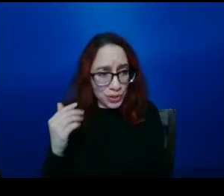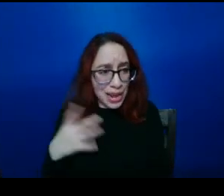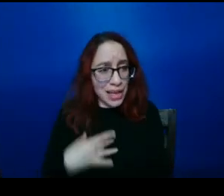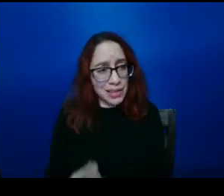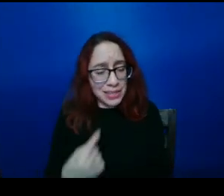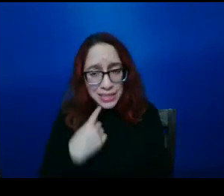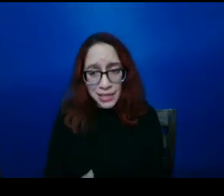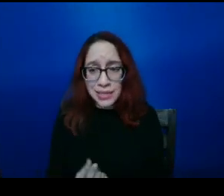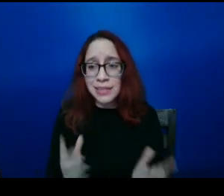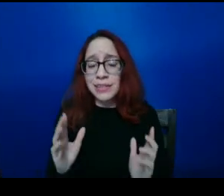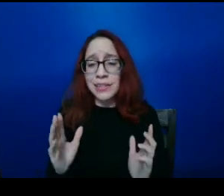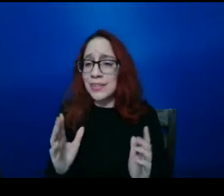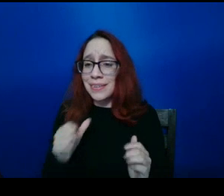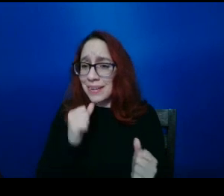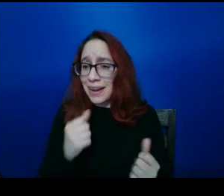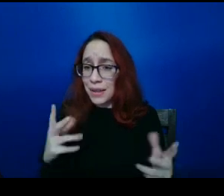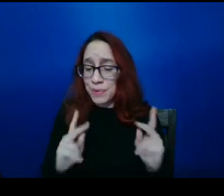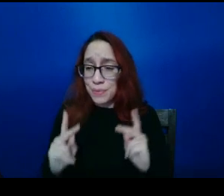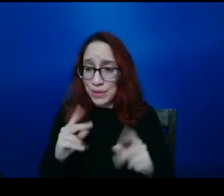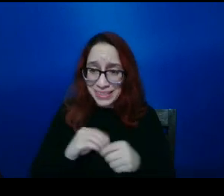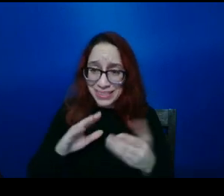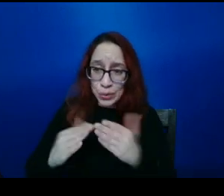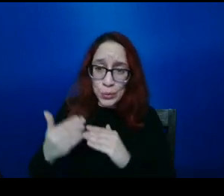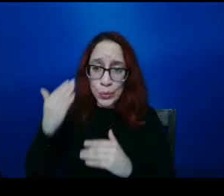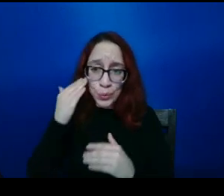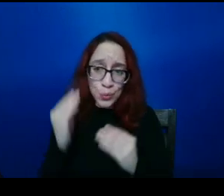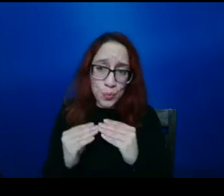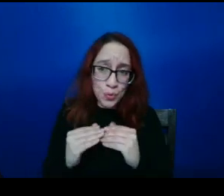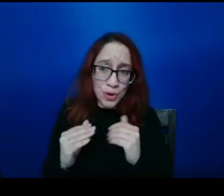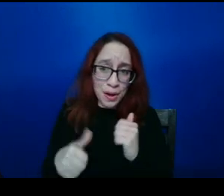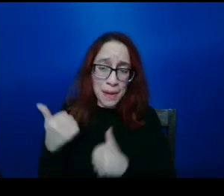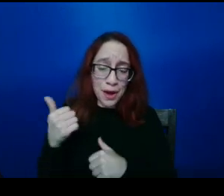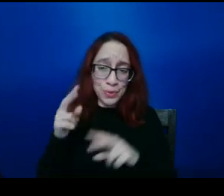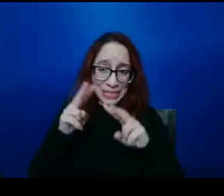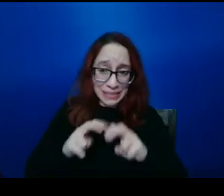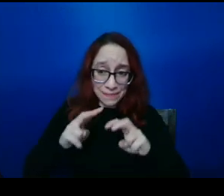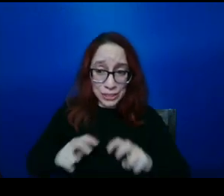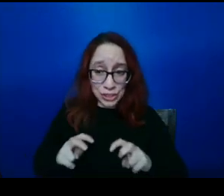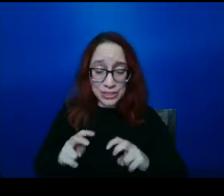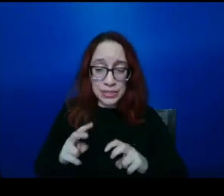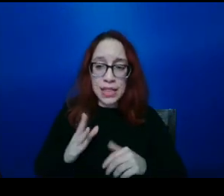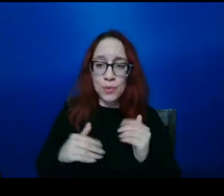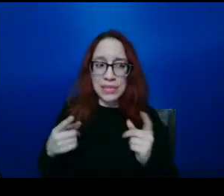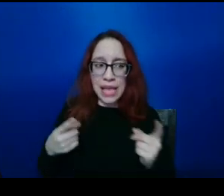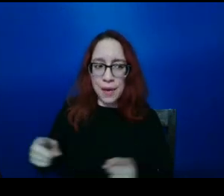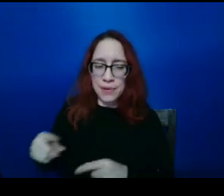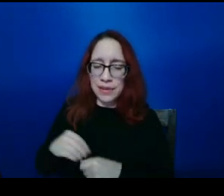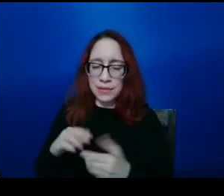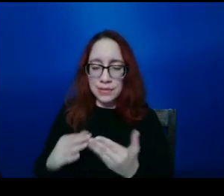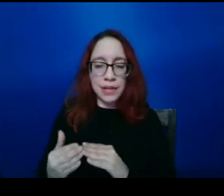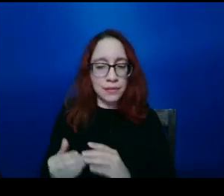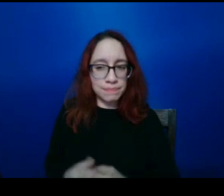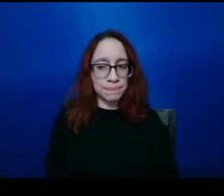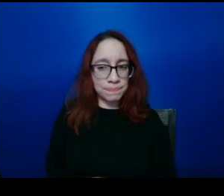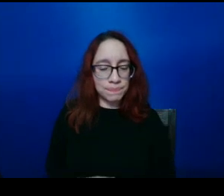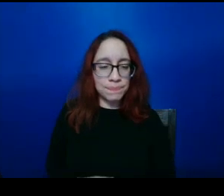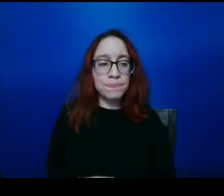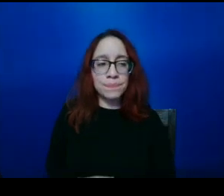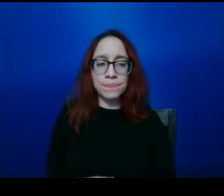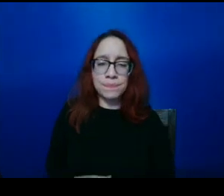say, there aren't too many people in this town who know more about investigations than what's going on in this city. I